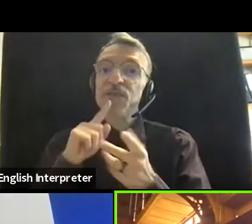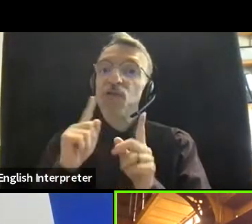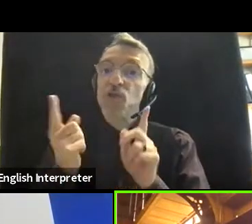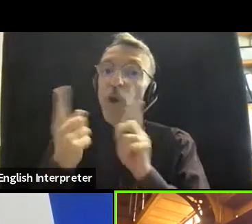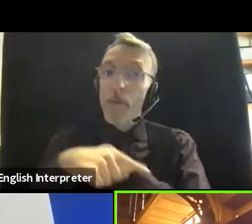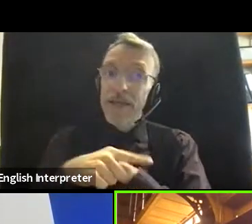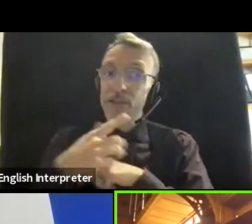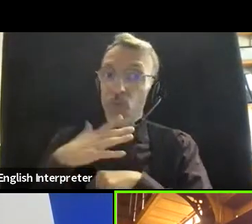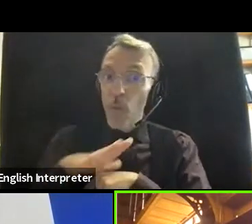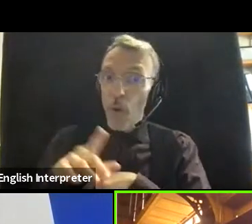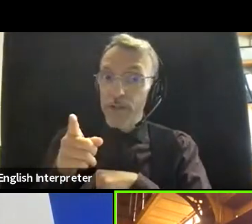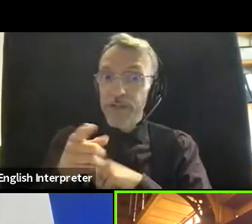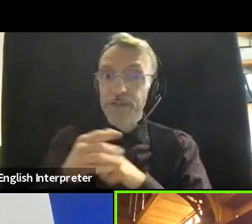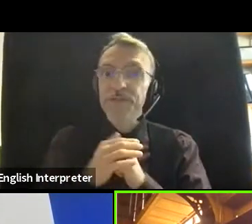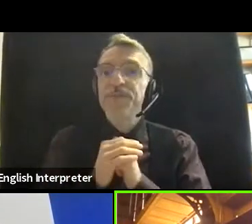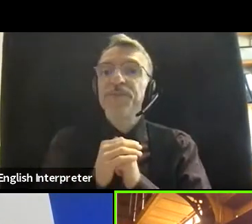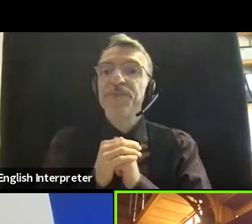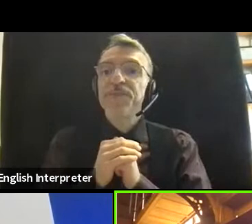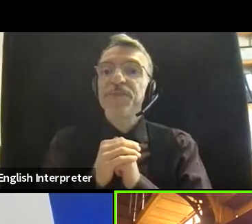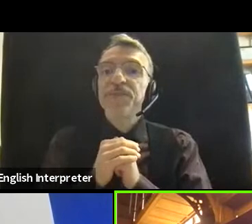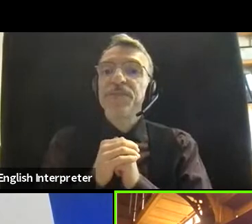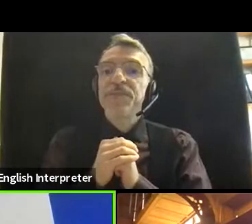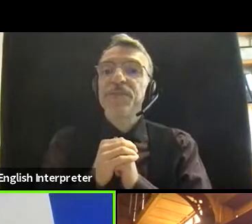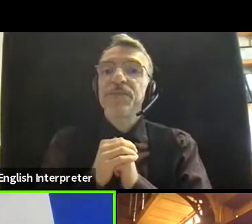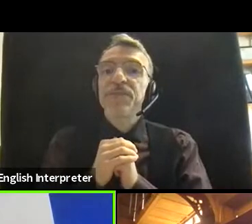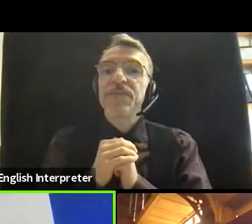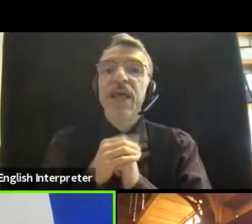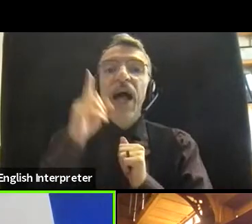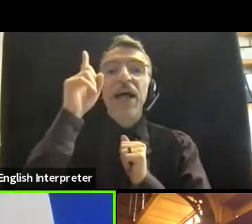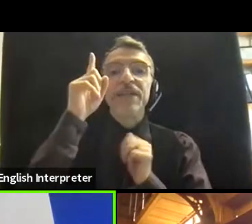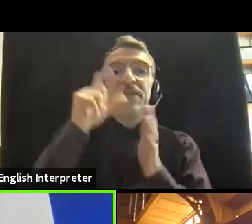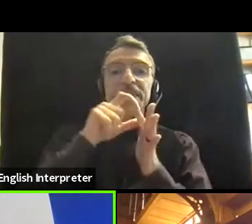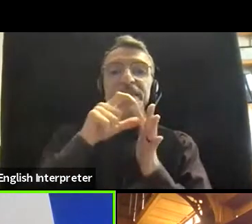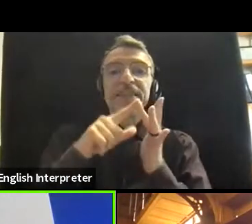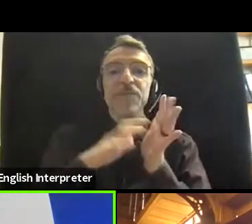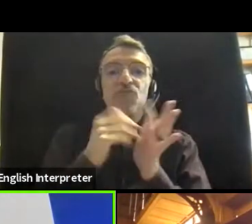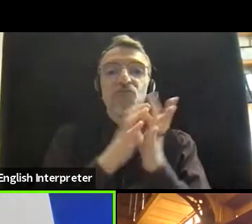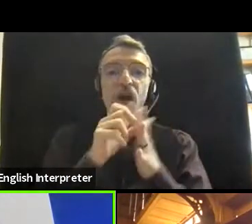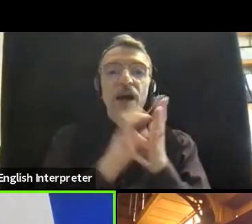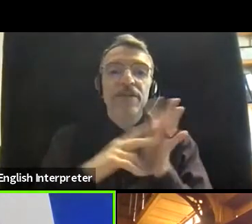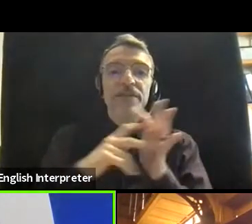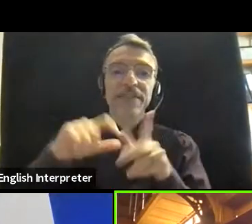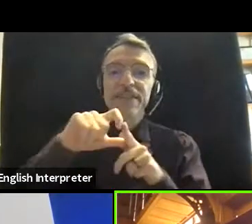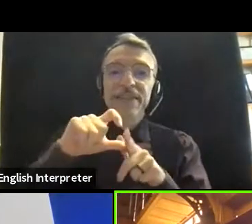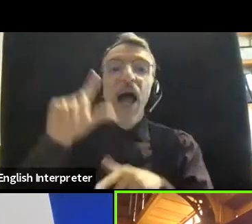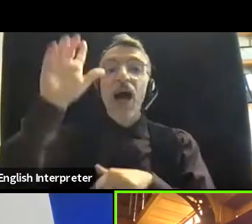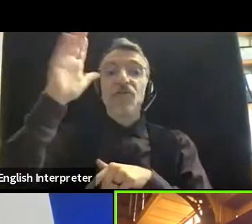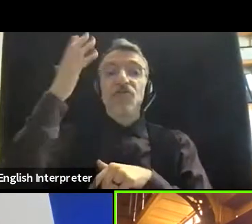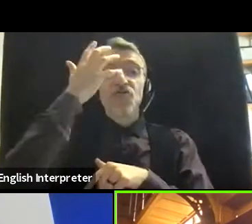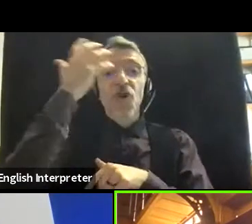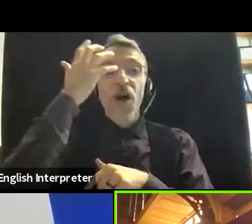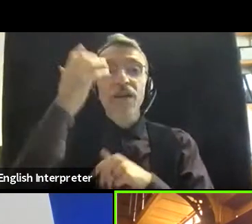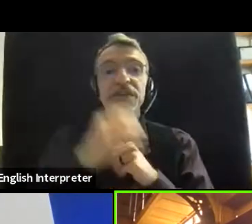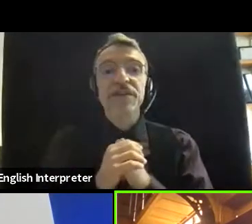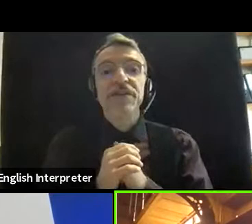please? Brigitte? I also wanted, if I may. Okay, sorry, excuse